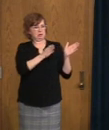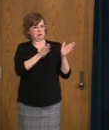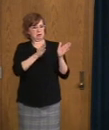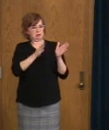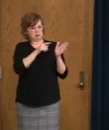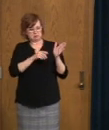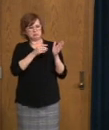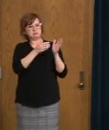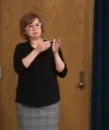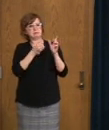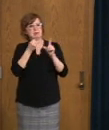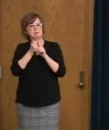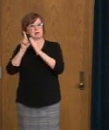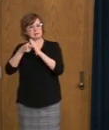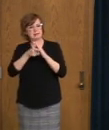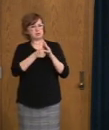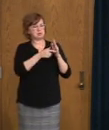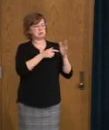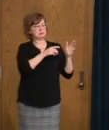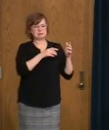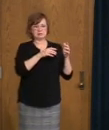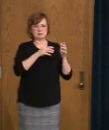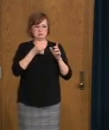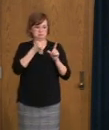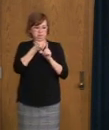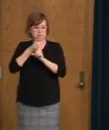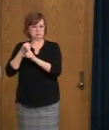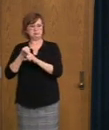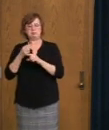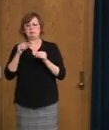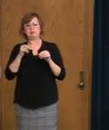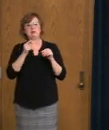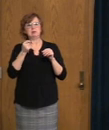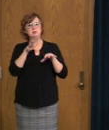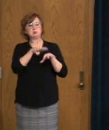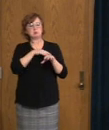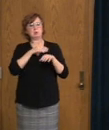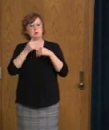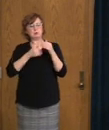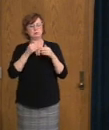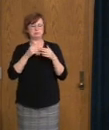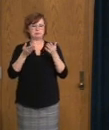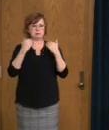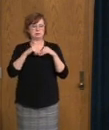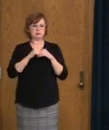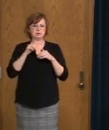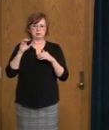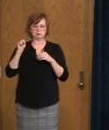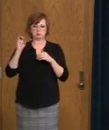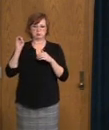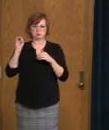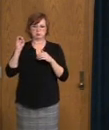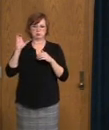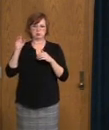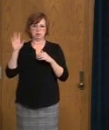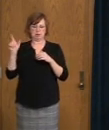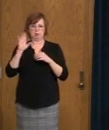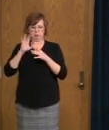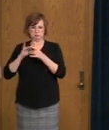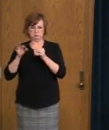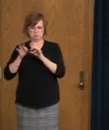to that. A few other things I just wanted to announce, which are again positive news, is that we're making a change to the